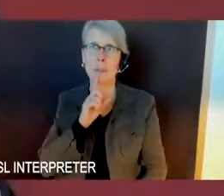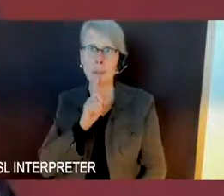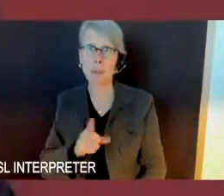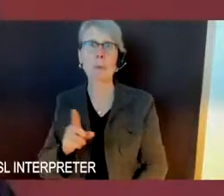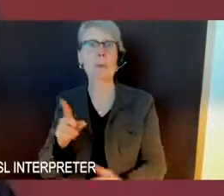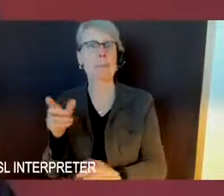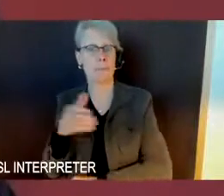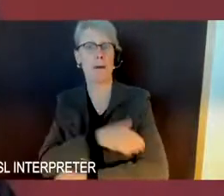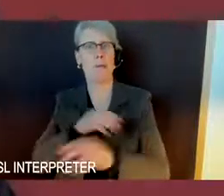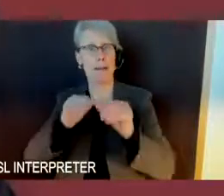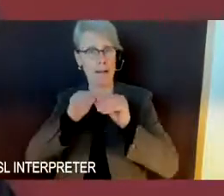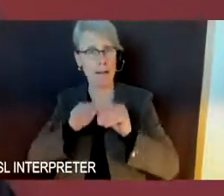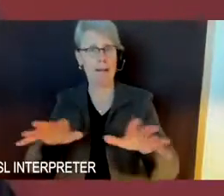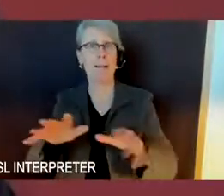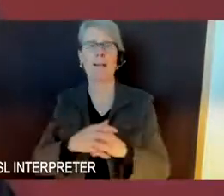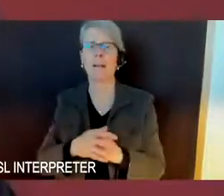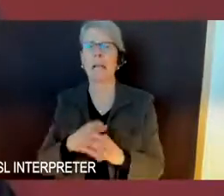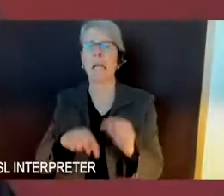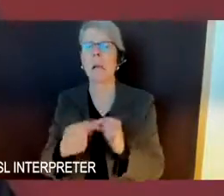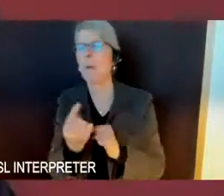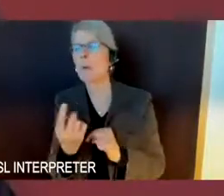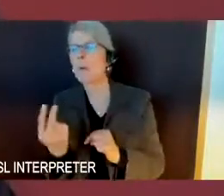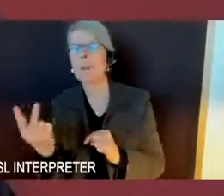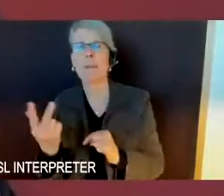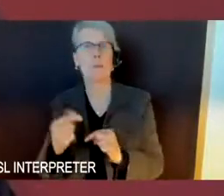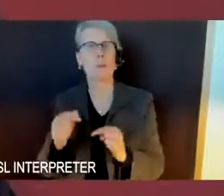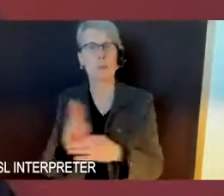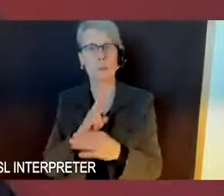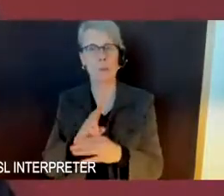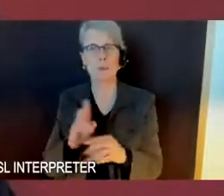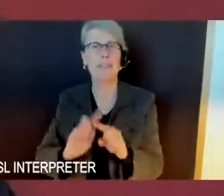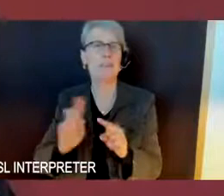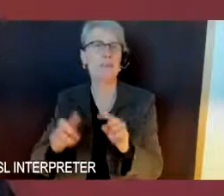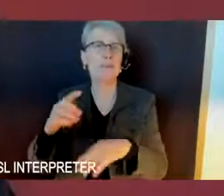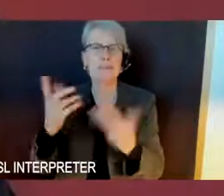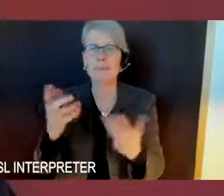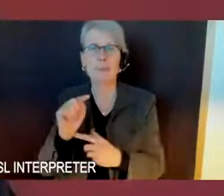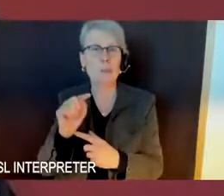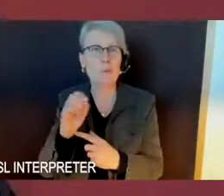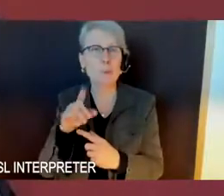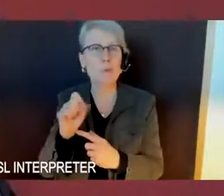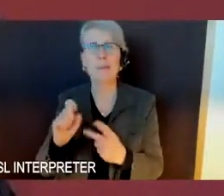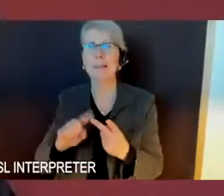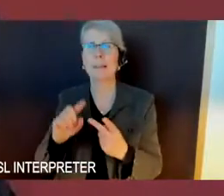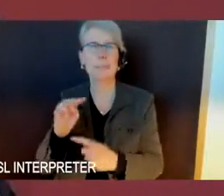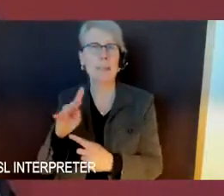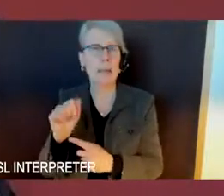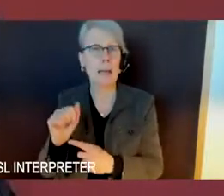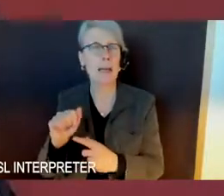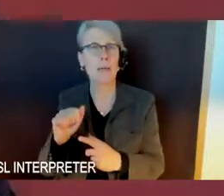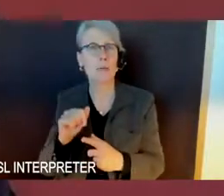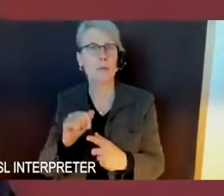everyone. I think for it to be truly effective, we must use grassroots platforms and tools and